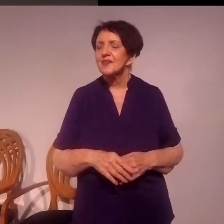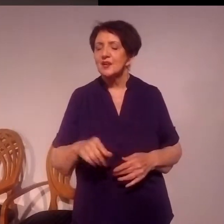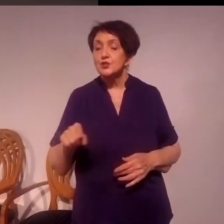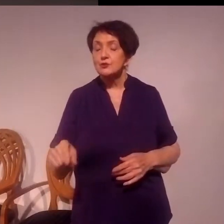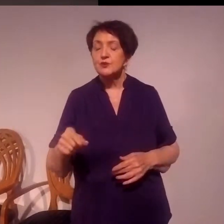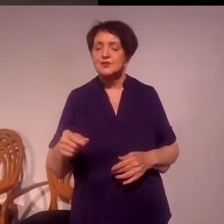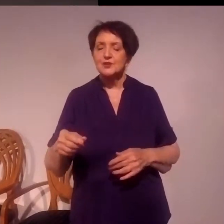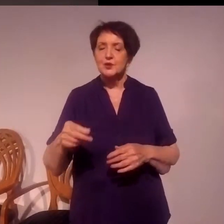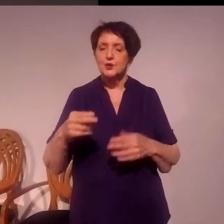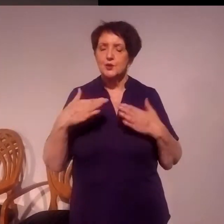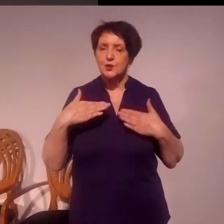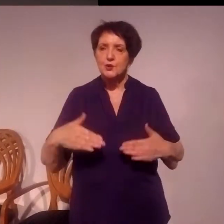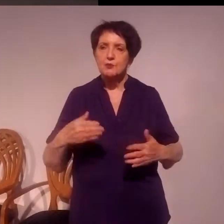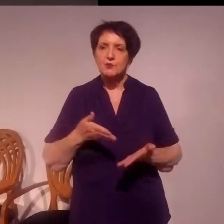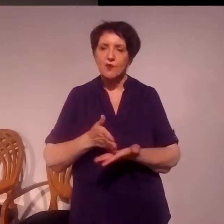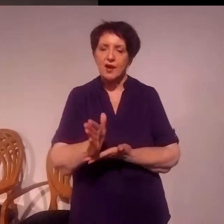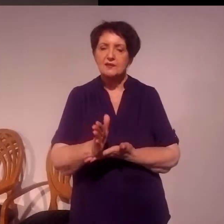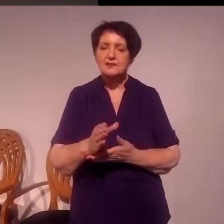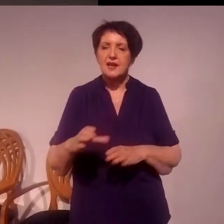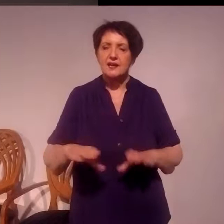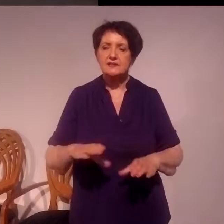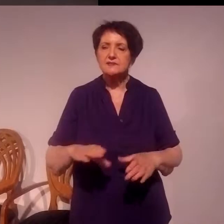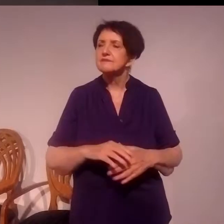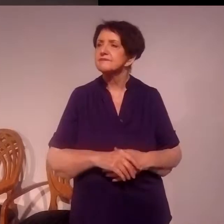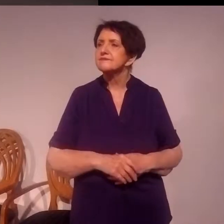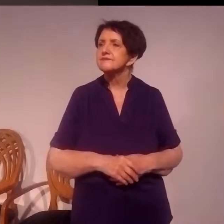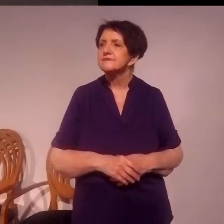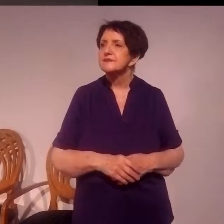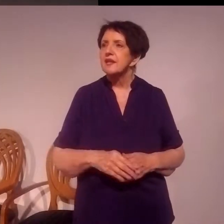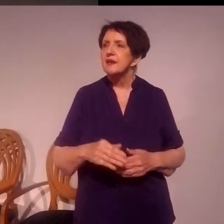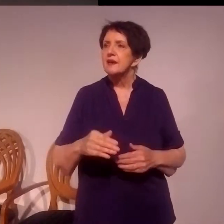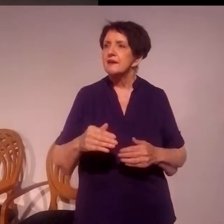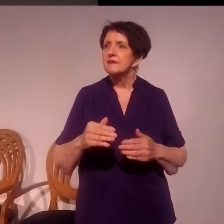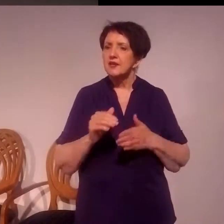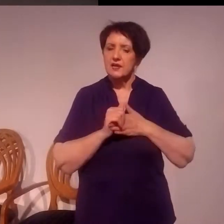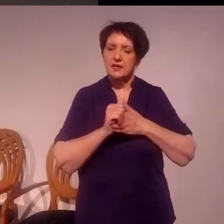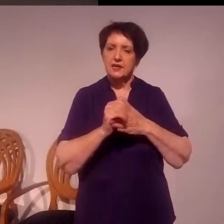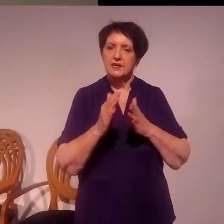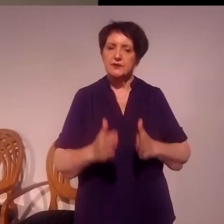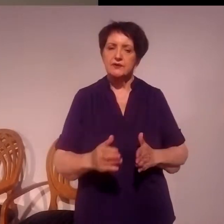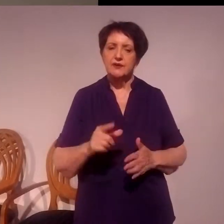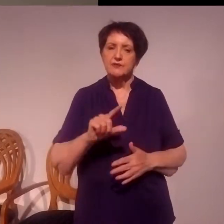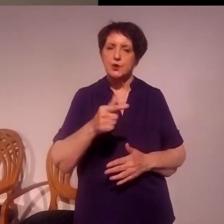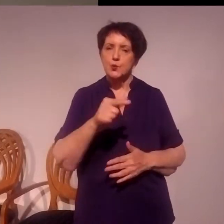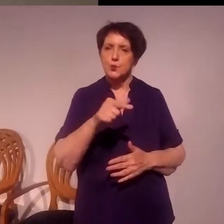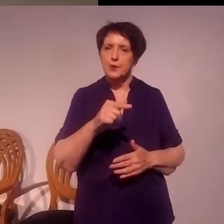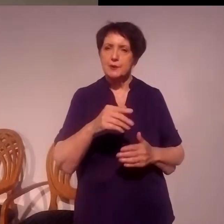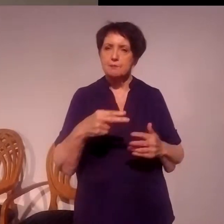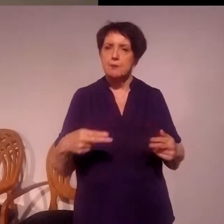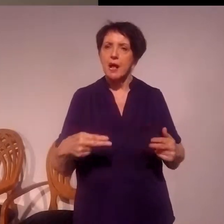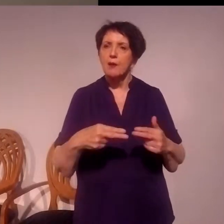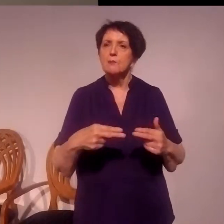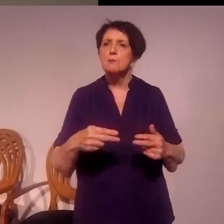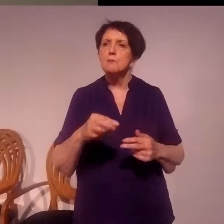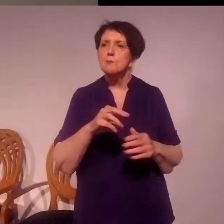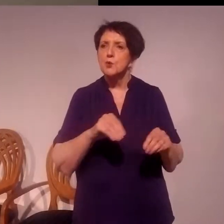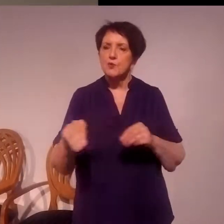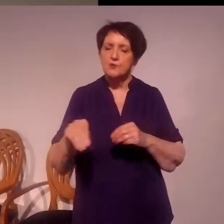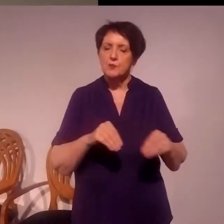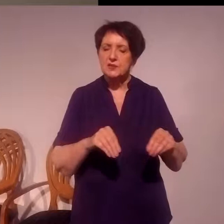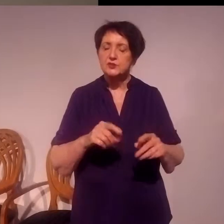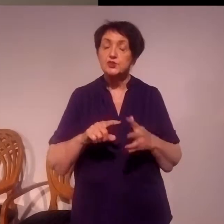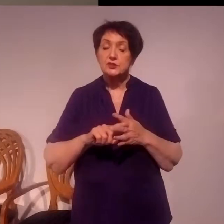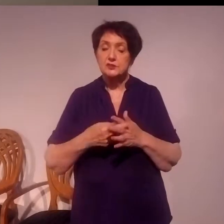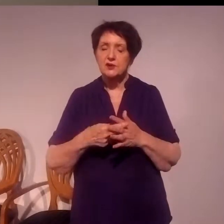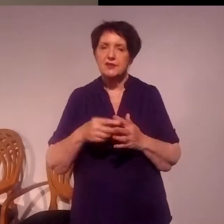human rights advocate, and she was the head of what's called the Green Belt movement. And this Green Belt movement she